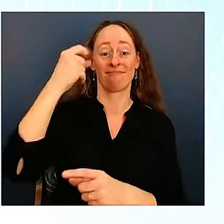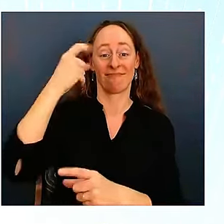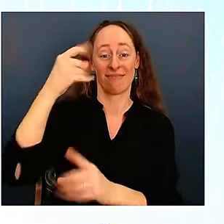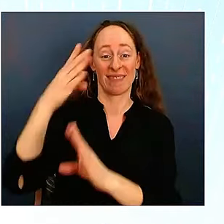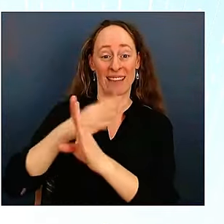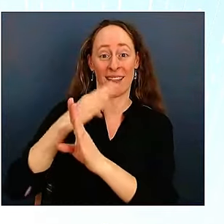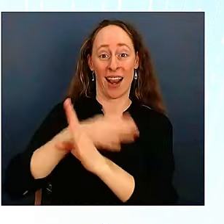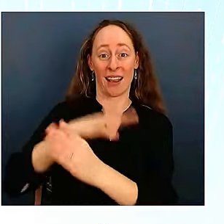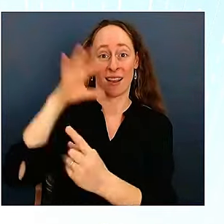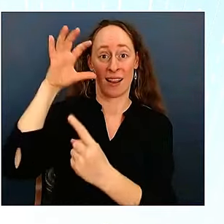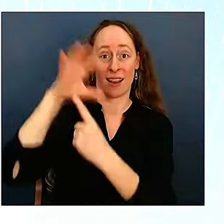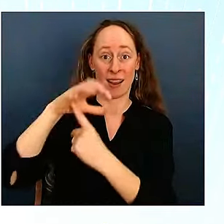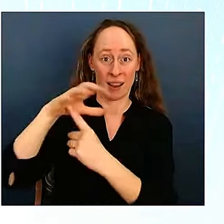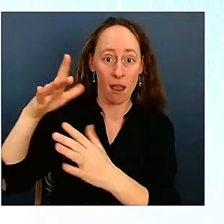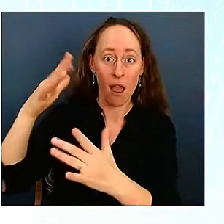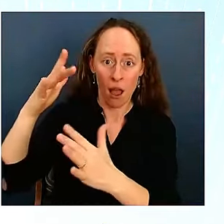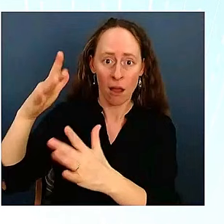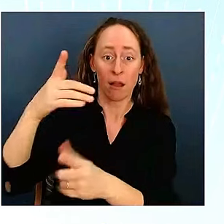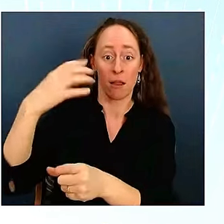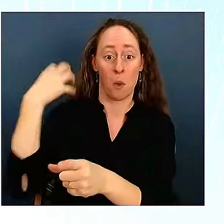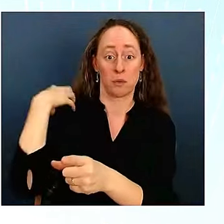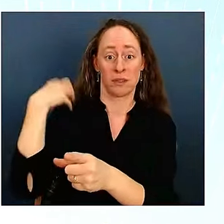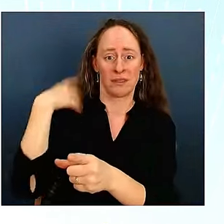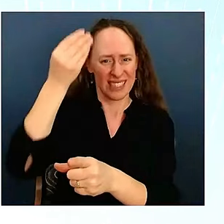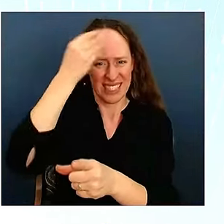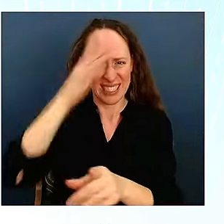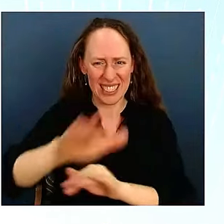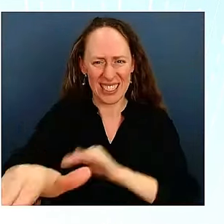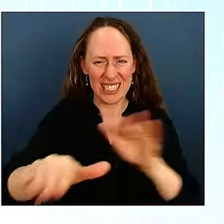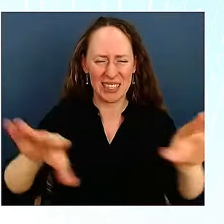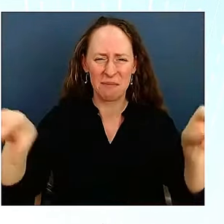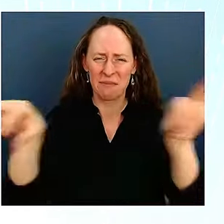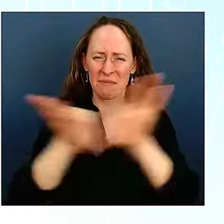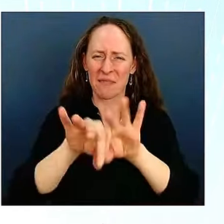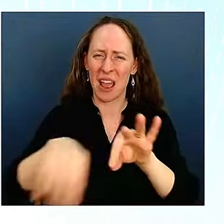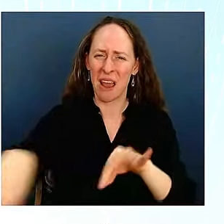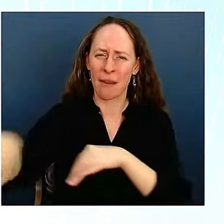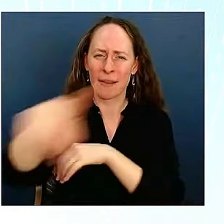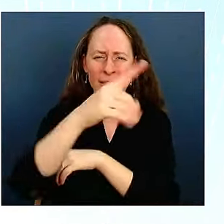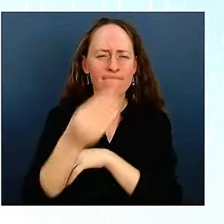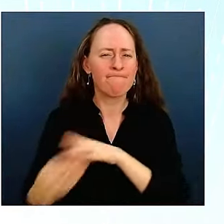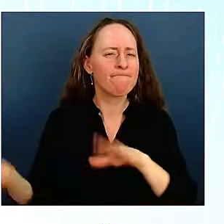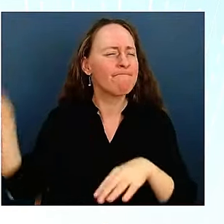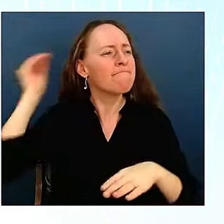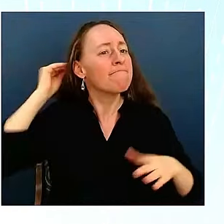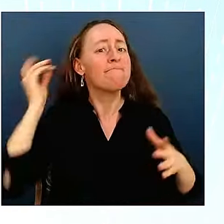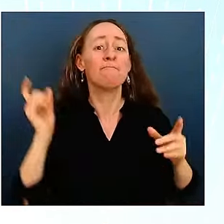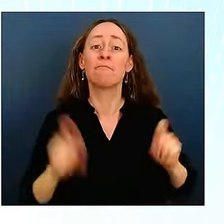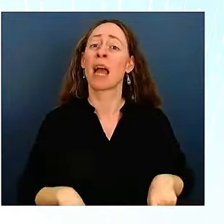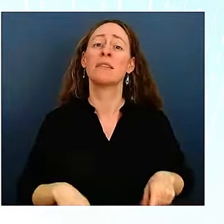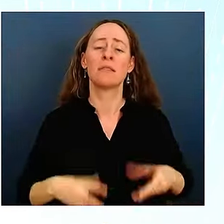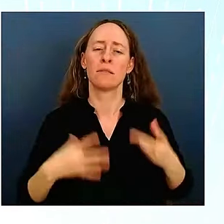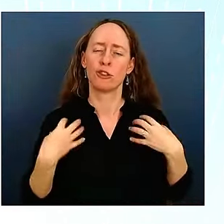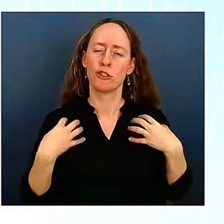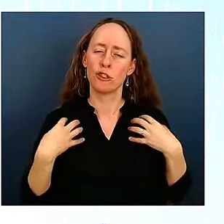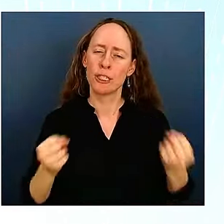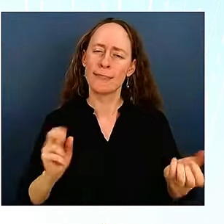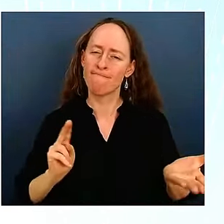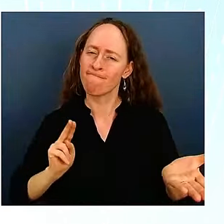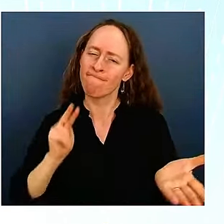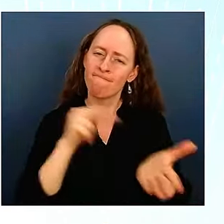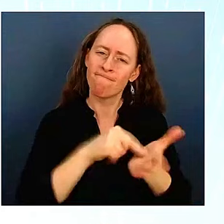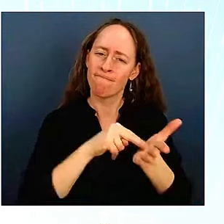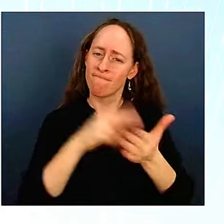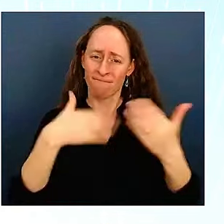that you have one virtue in life, and that's courage. Without courage, you can't do anything.